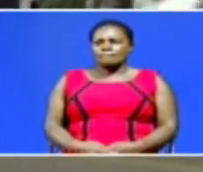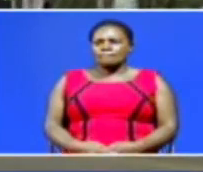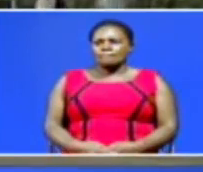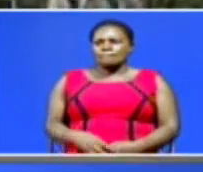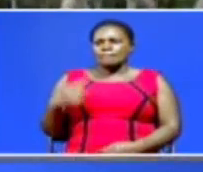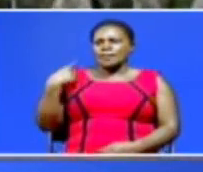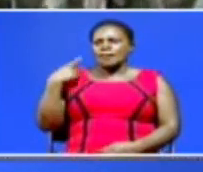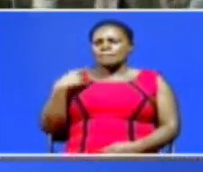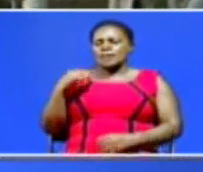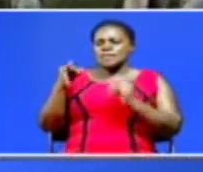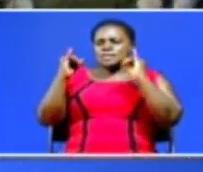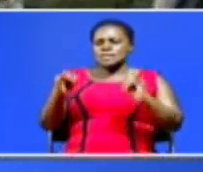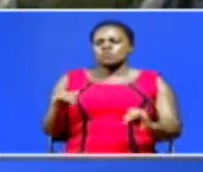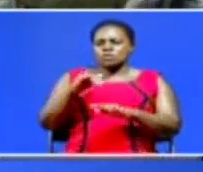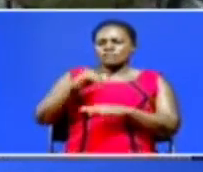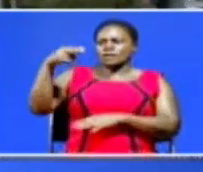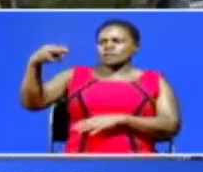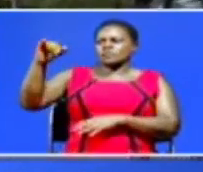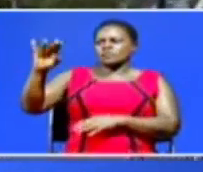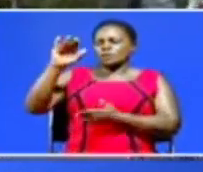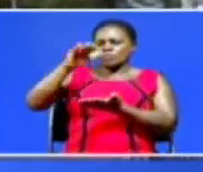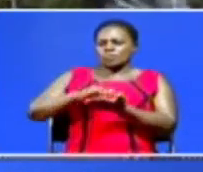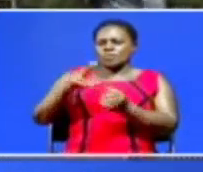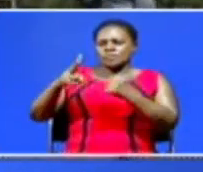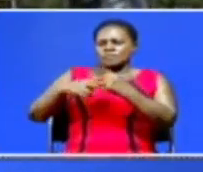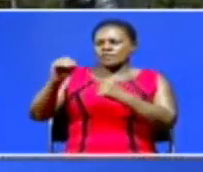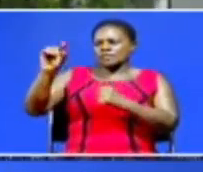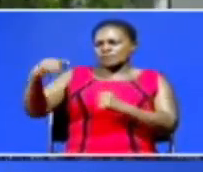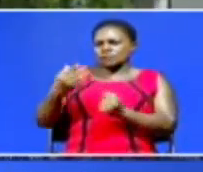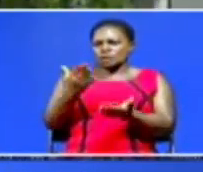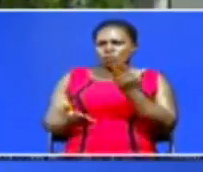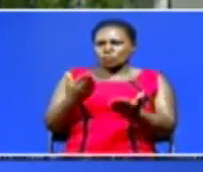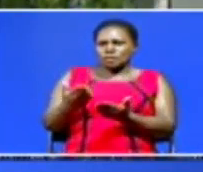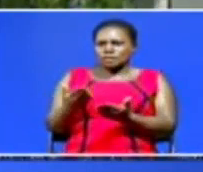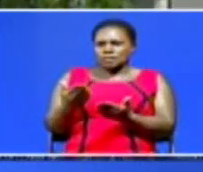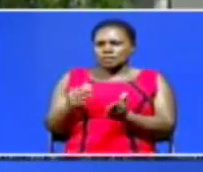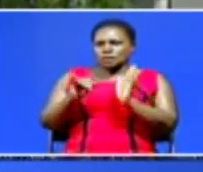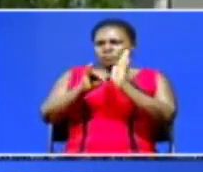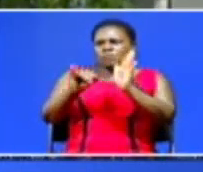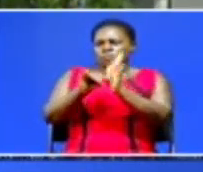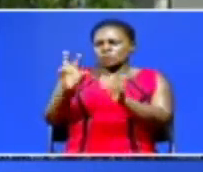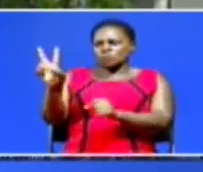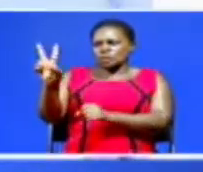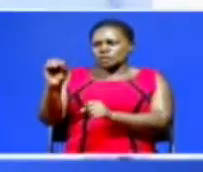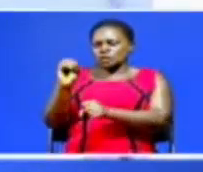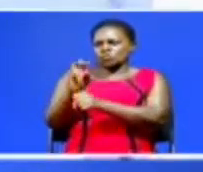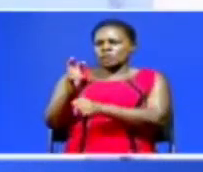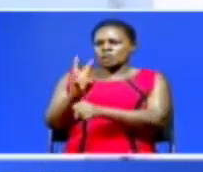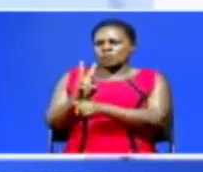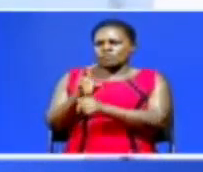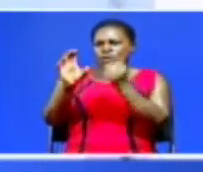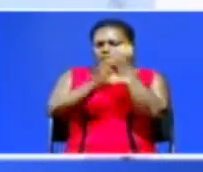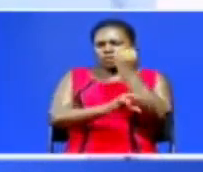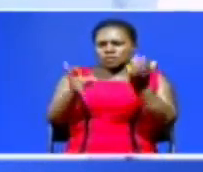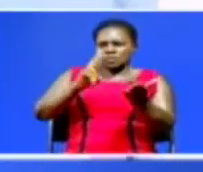The number of new infections of HIV have reduced by 70,000 compared to Kenya AIDS Indicator Survey of 2012, whereby the